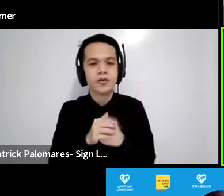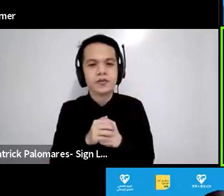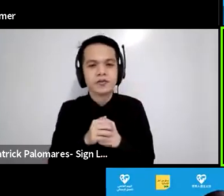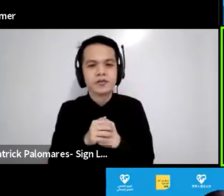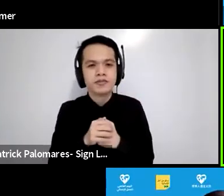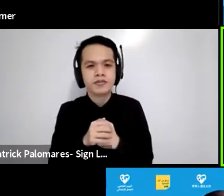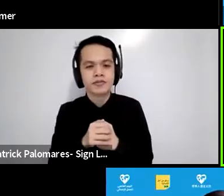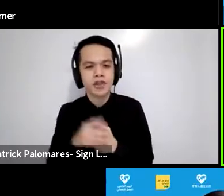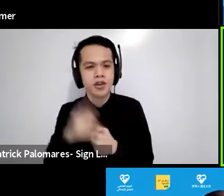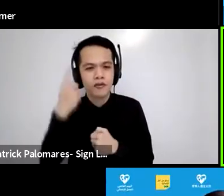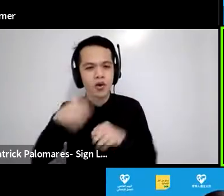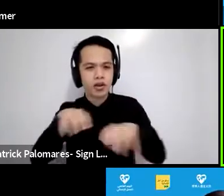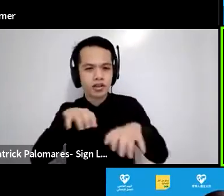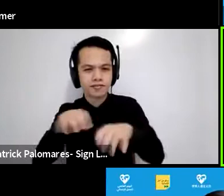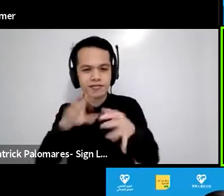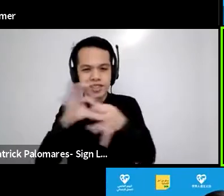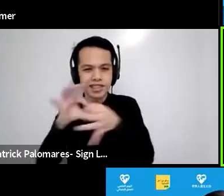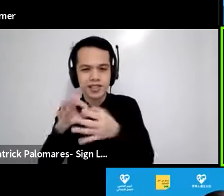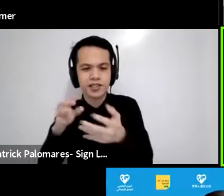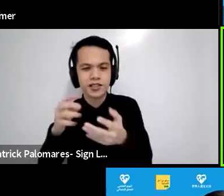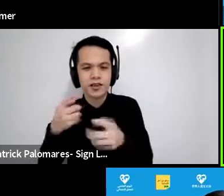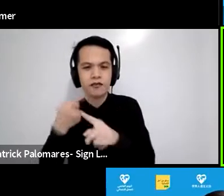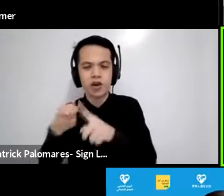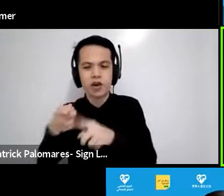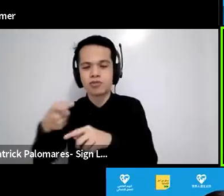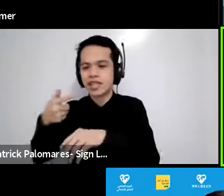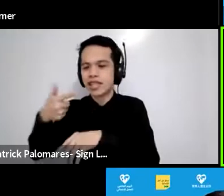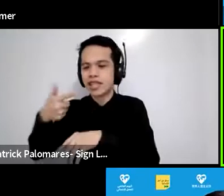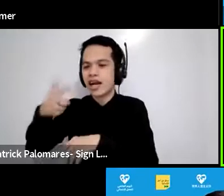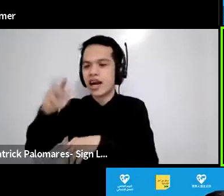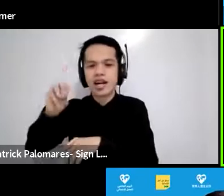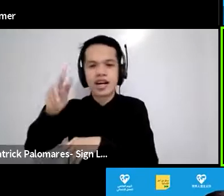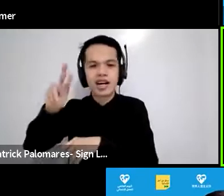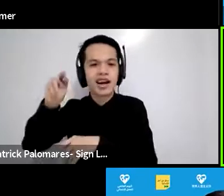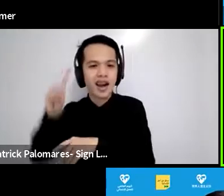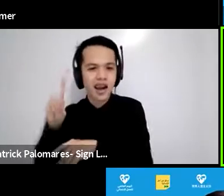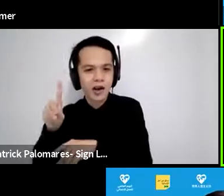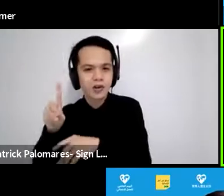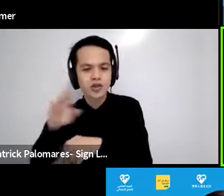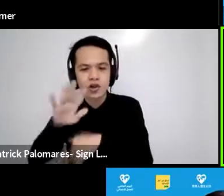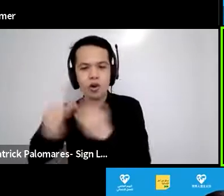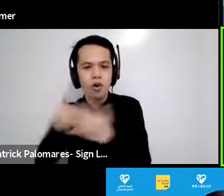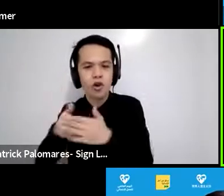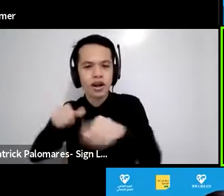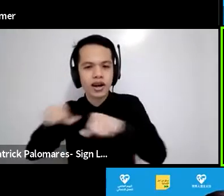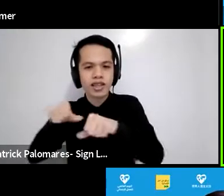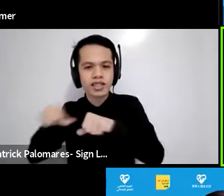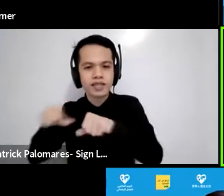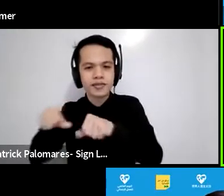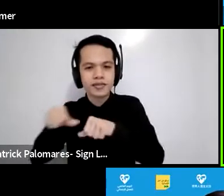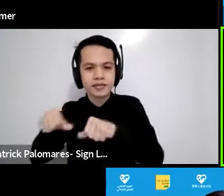to do the coordination work at the ground, ensuring that activities